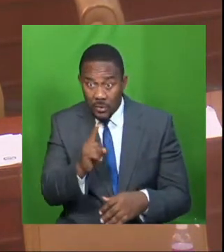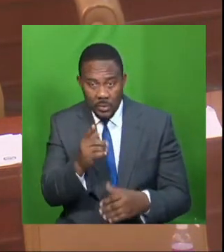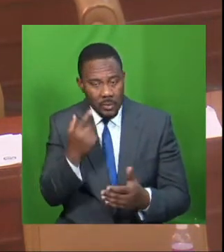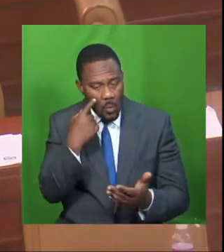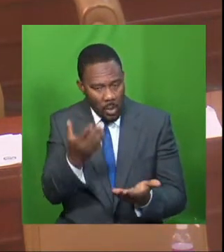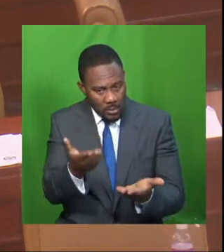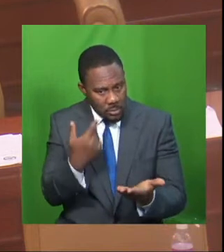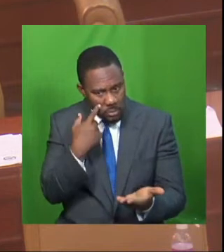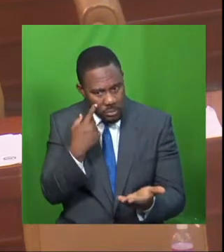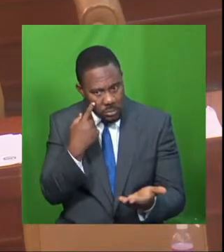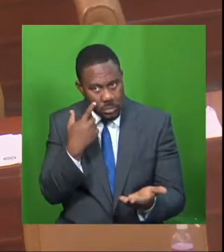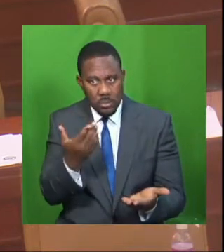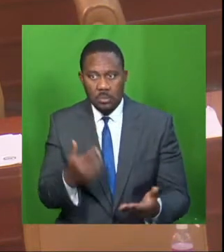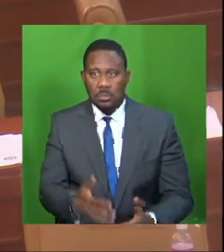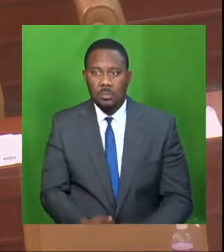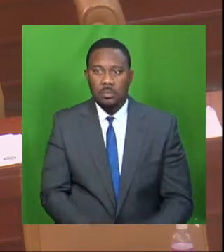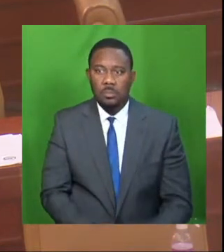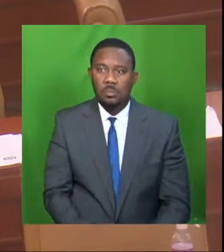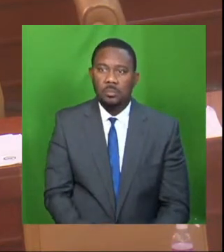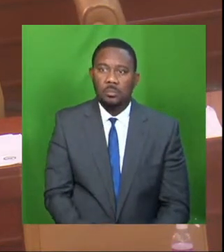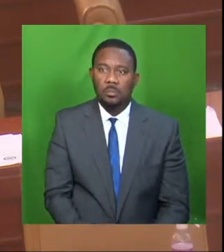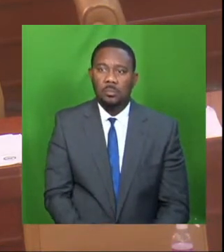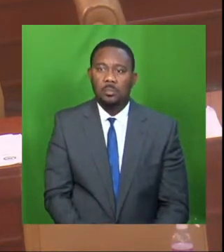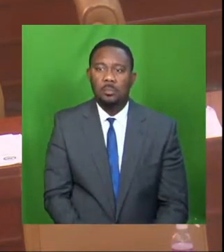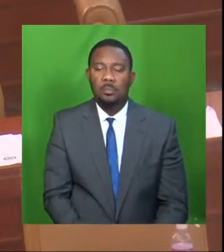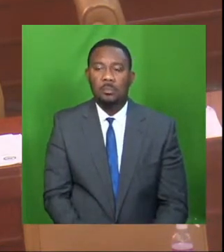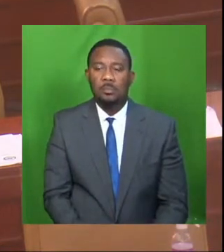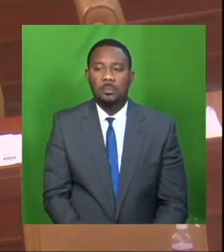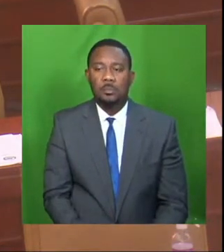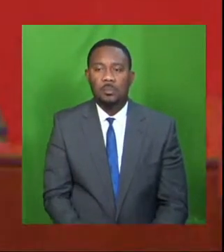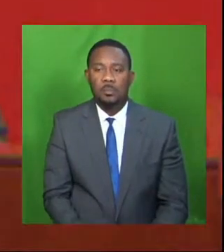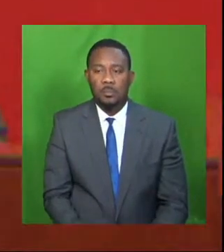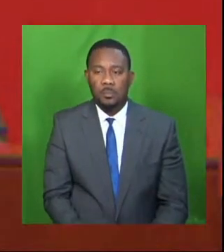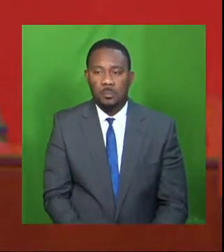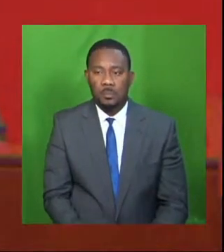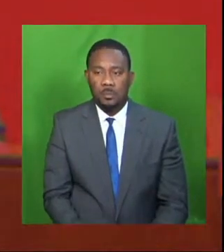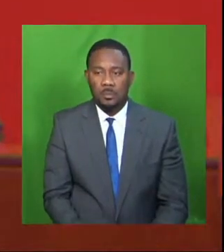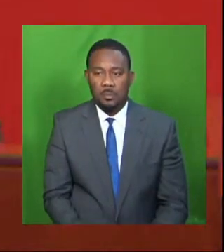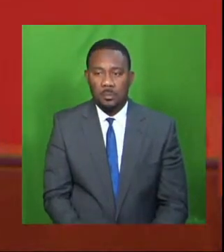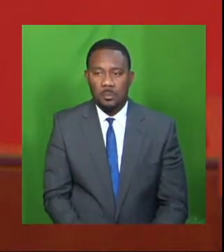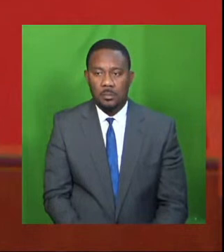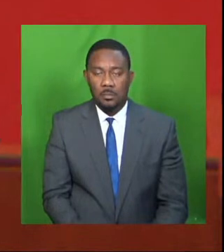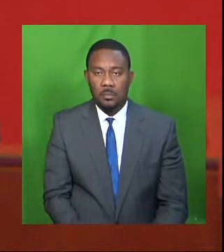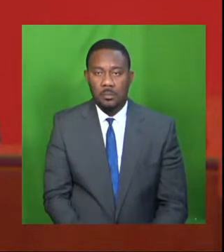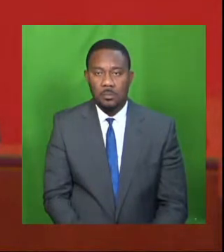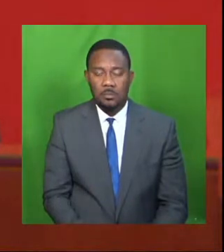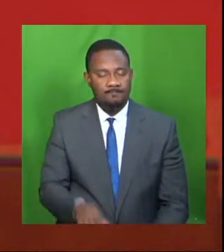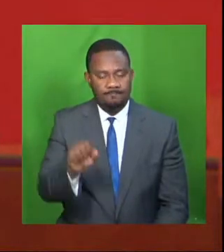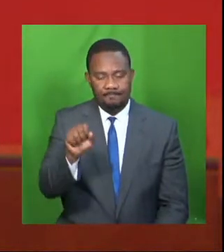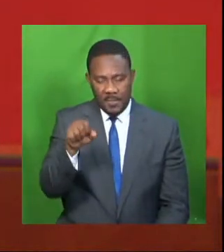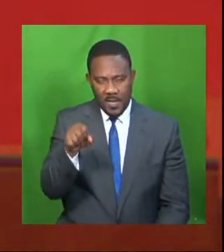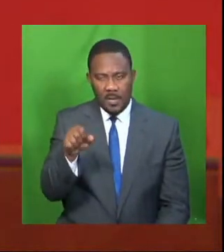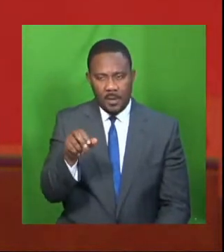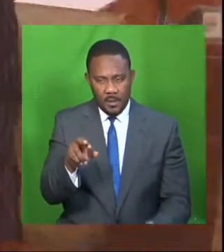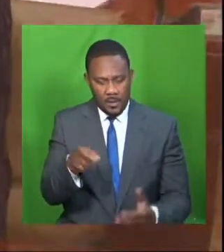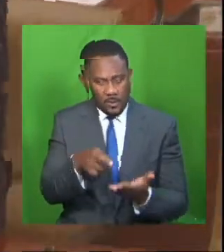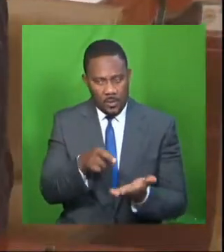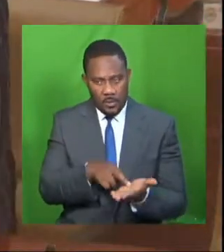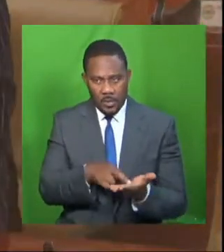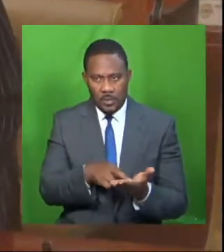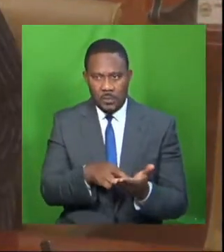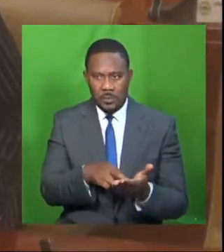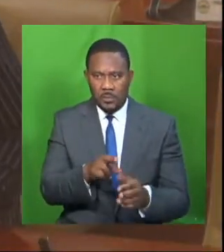The Speaker, for 6C, we have the Deputy Minister for Finance. Yes, Honourable Deputy Deputy do the